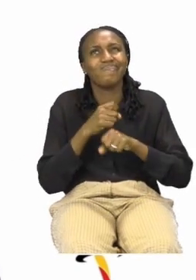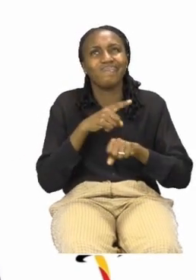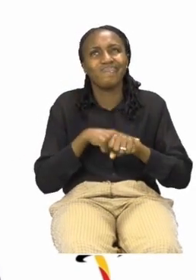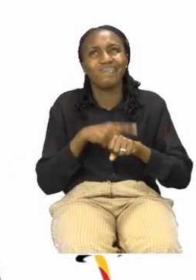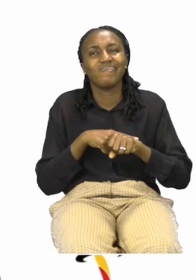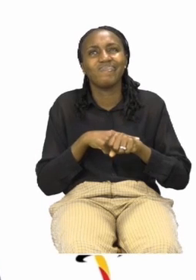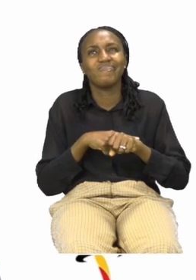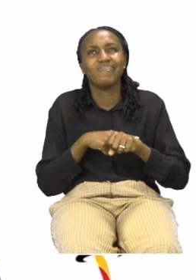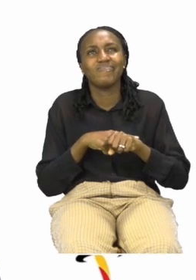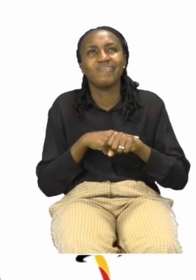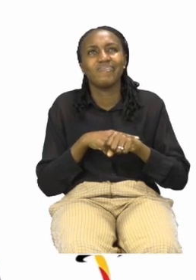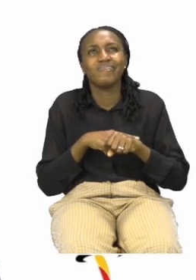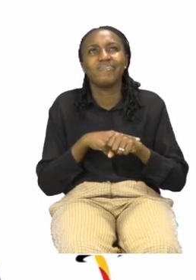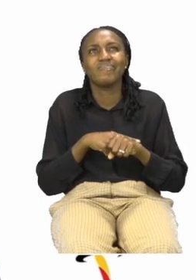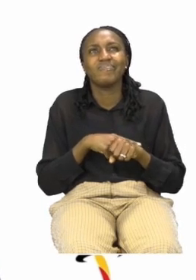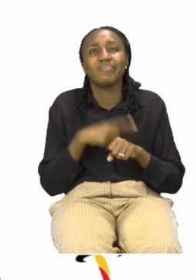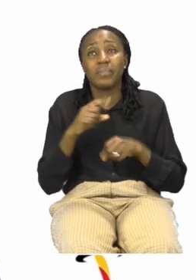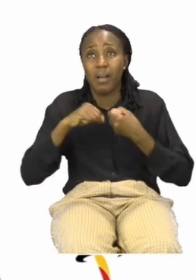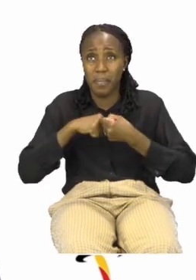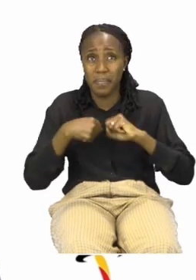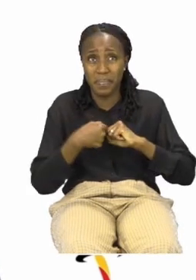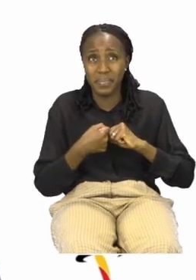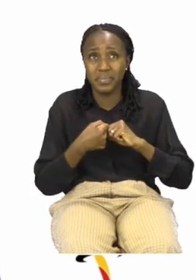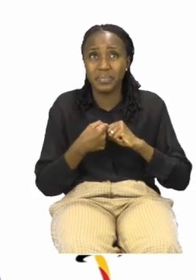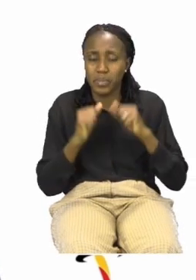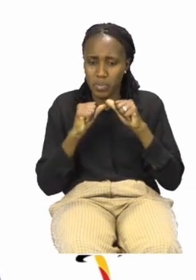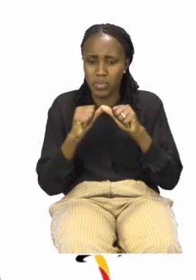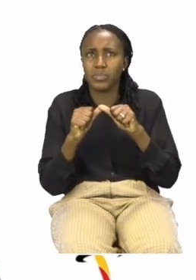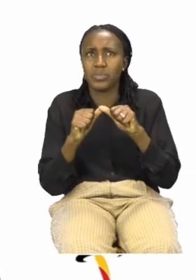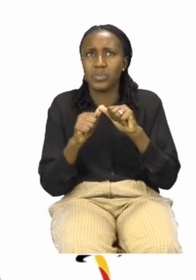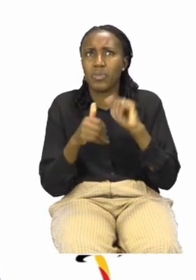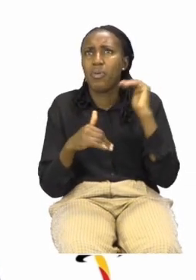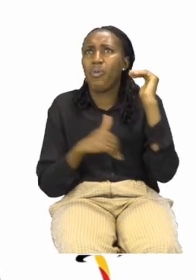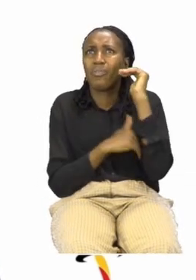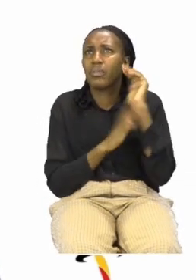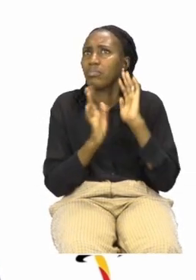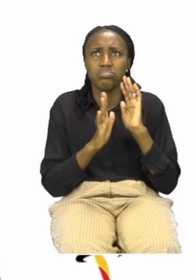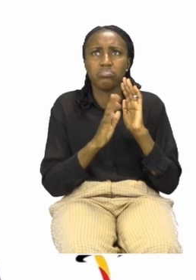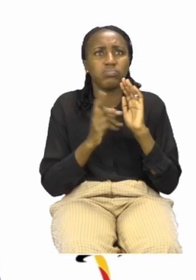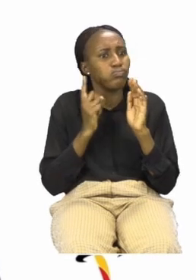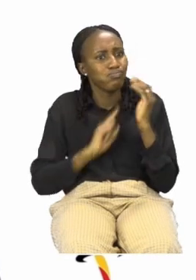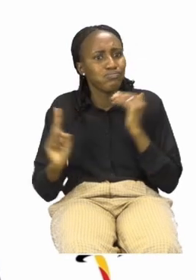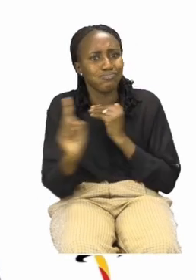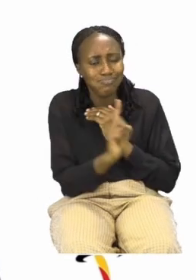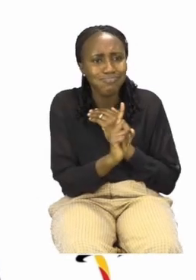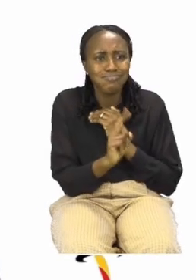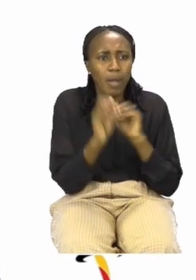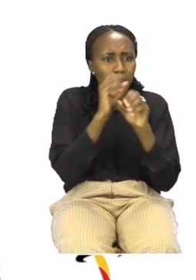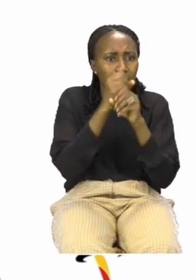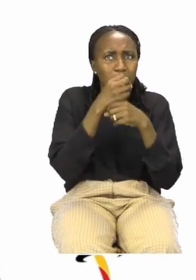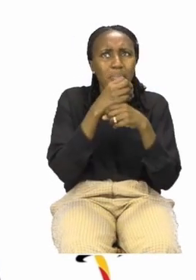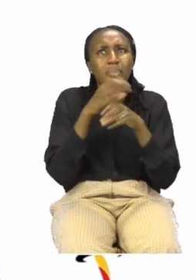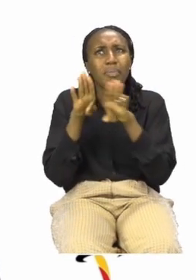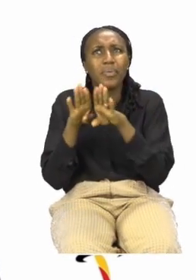challenges. But despite the challenges, we did not actually tell ourselves, let's just remain in our offices. We have gone out. You could see we've got a lot of projects that we are still running, and